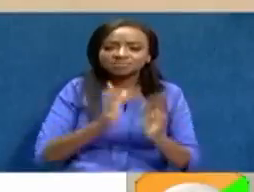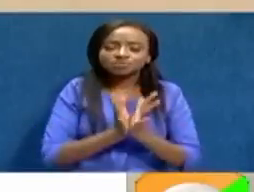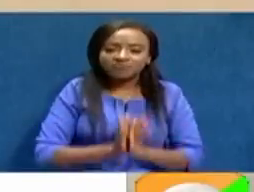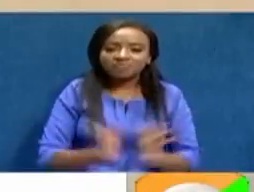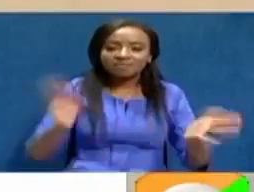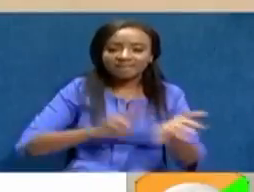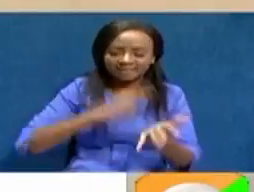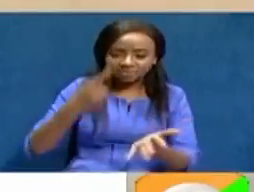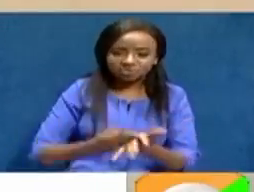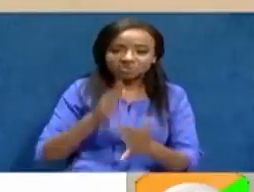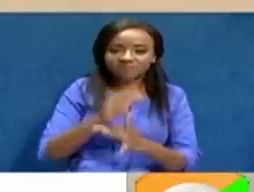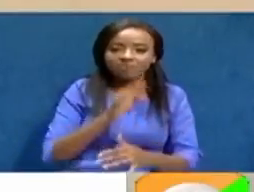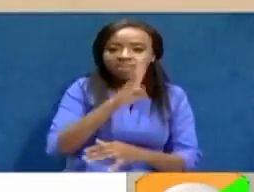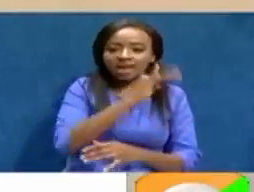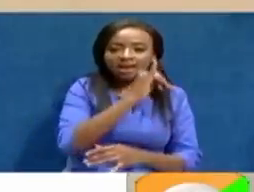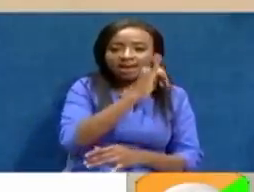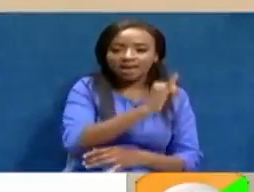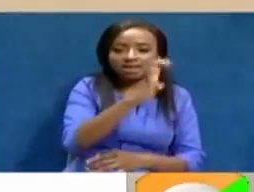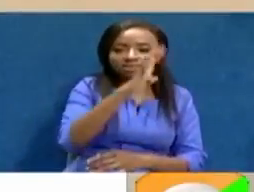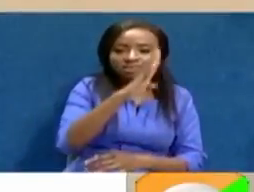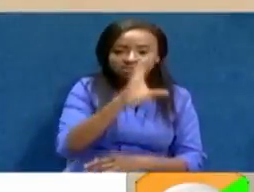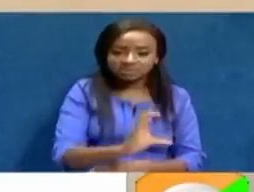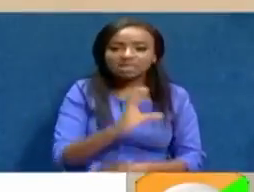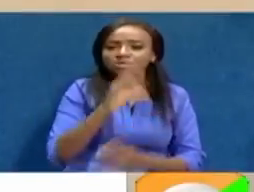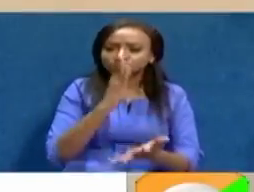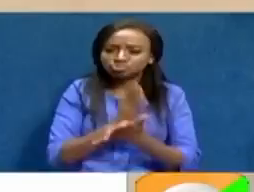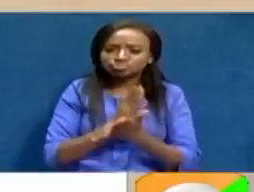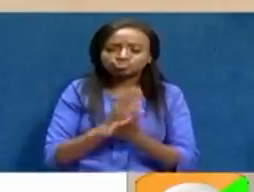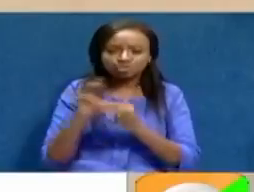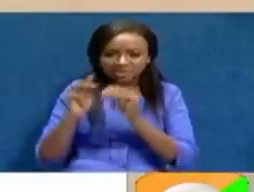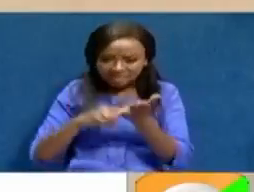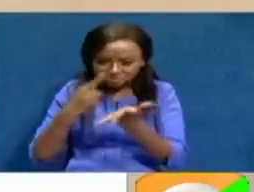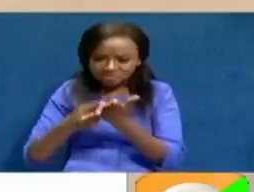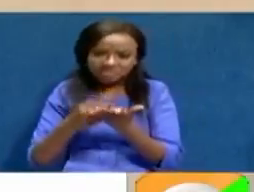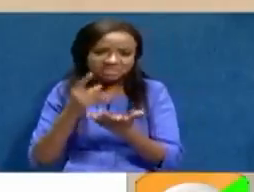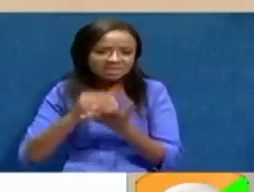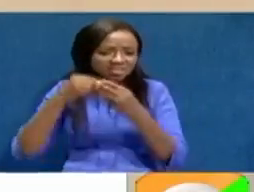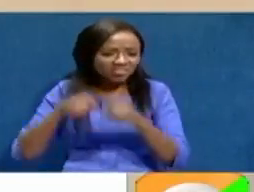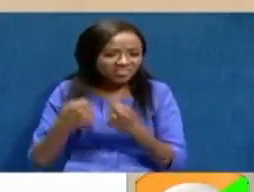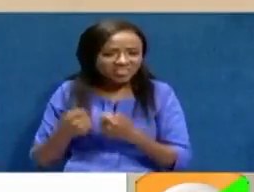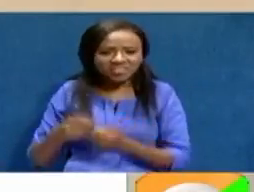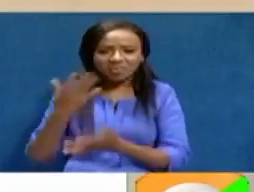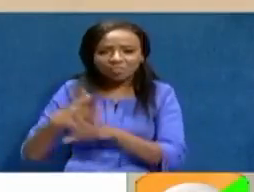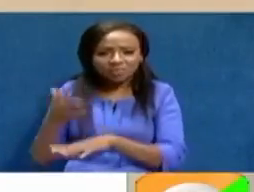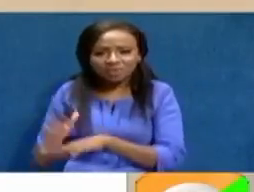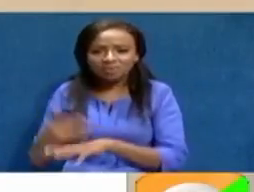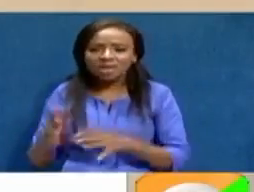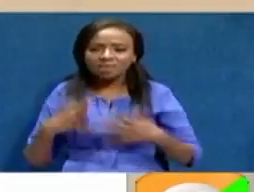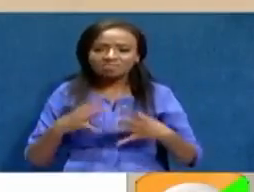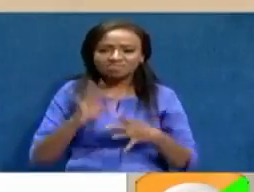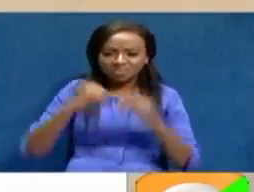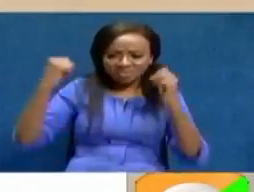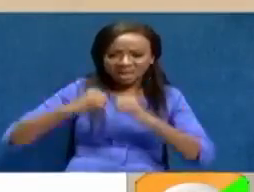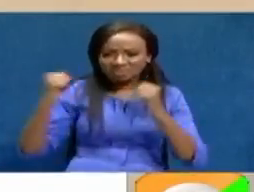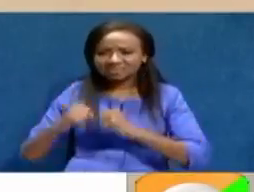public resources by the IEBC had been sacrificed at the altar of self-aggrandizement. Speculators and wheeler